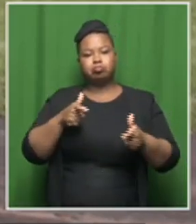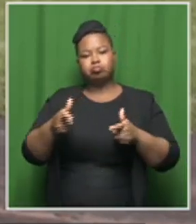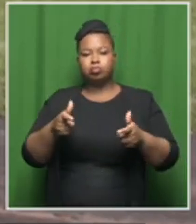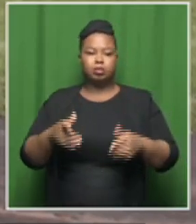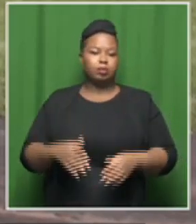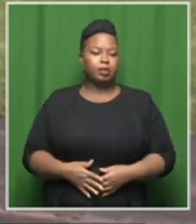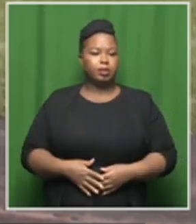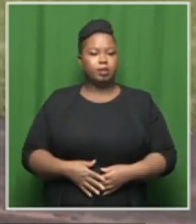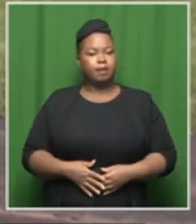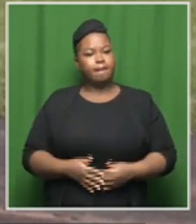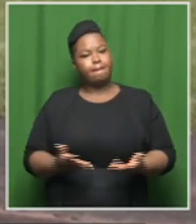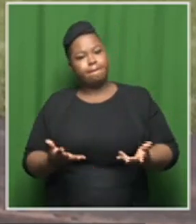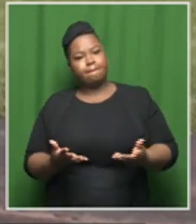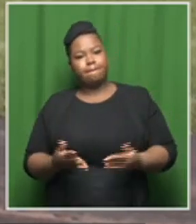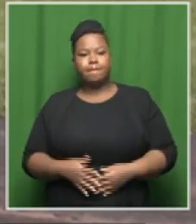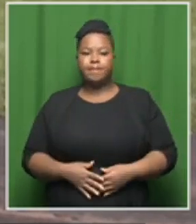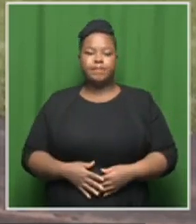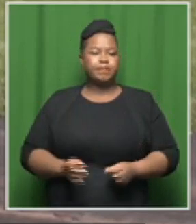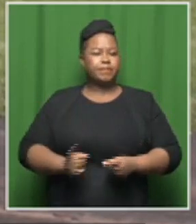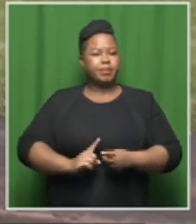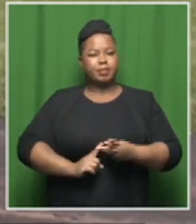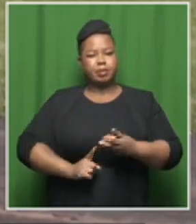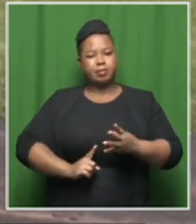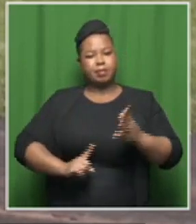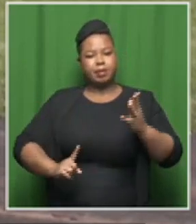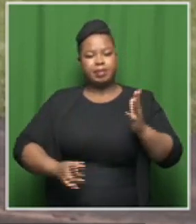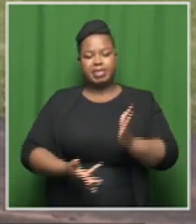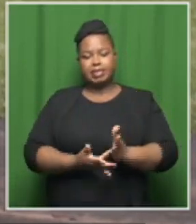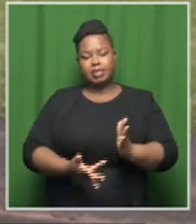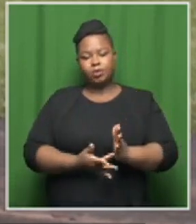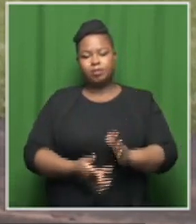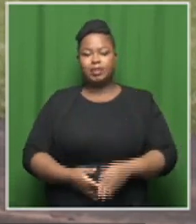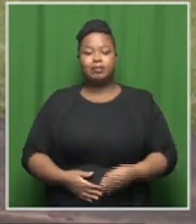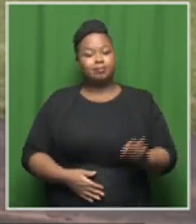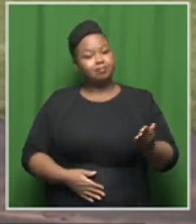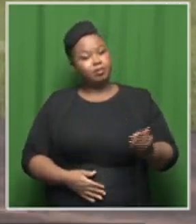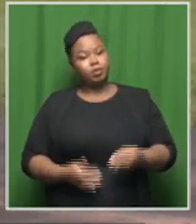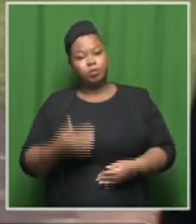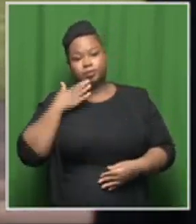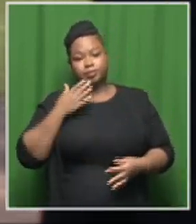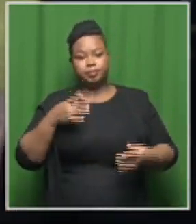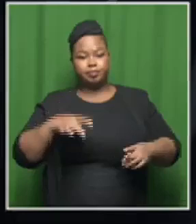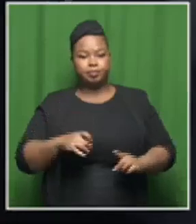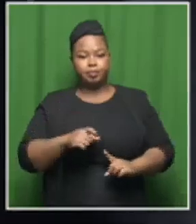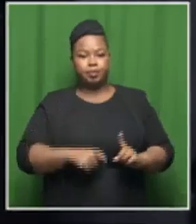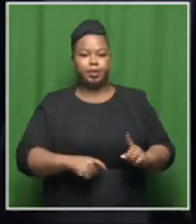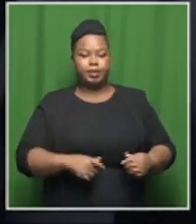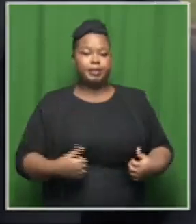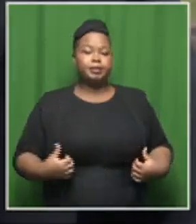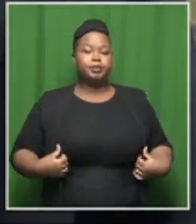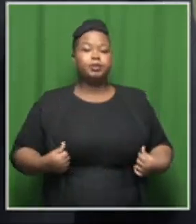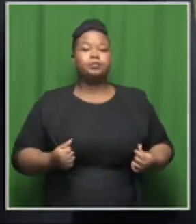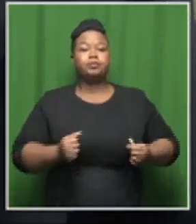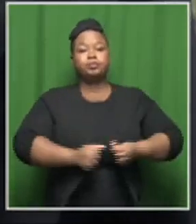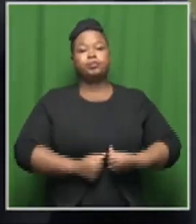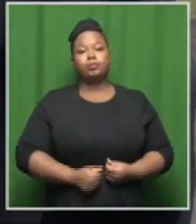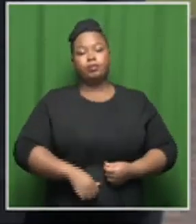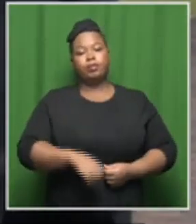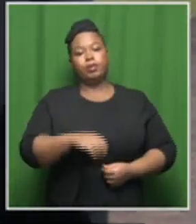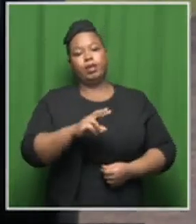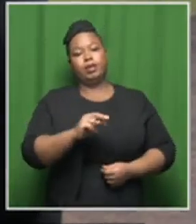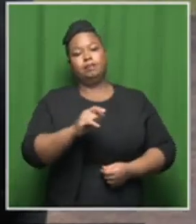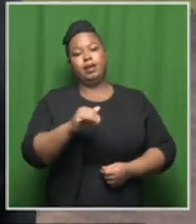about piloting, all of those technical terms. But I'm joined now by the chairman of this institution, Mr. Ati